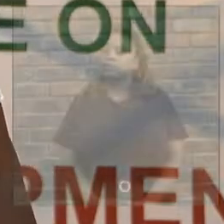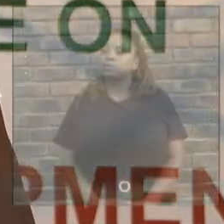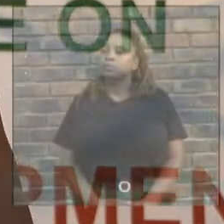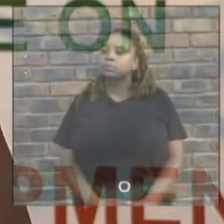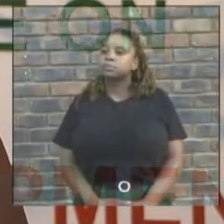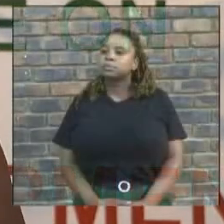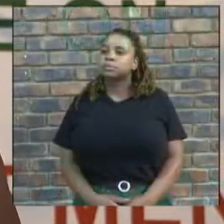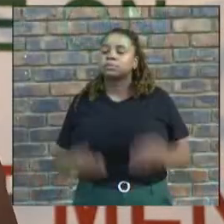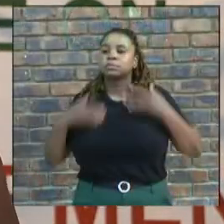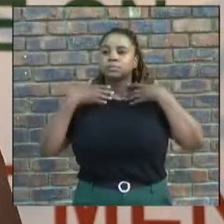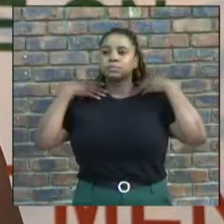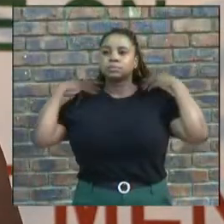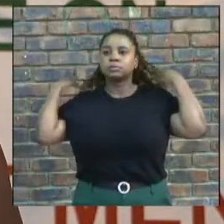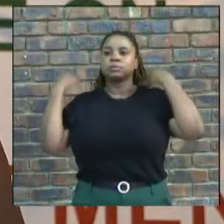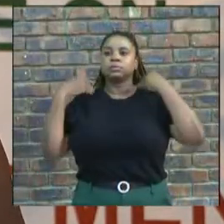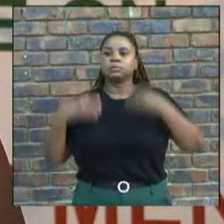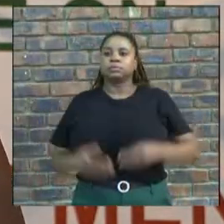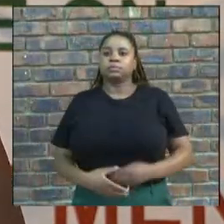standing rule?